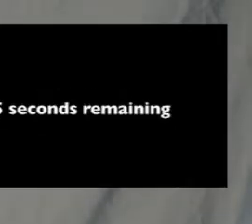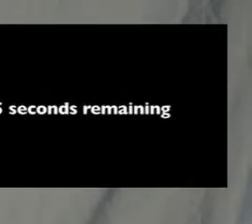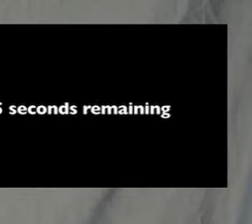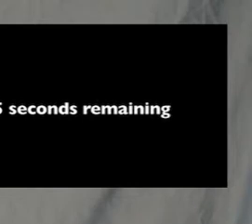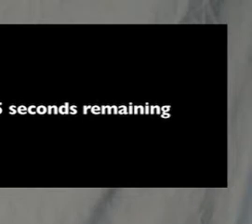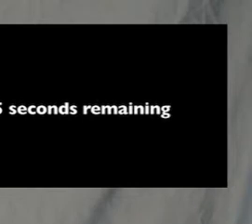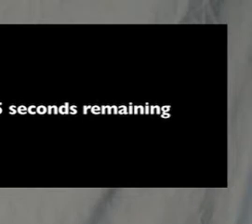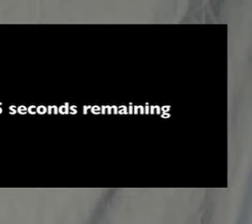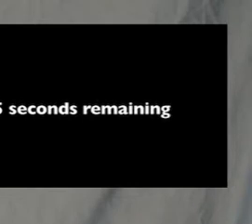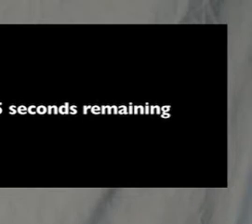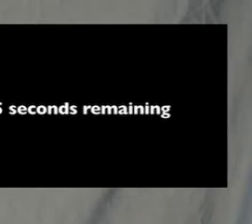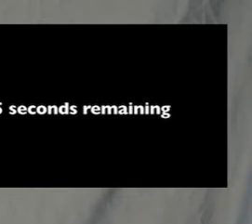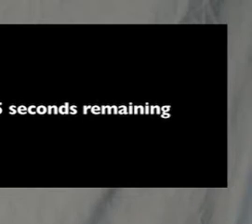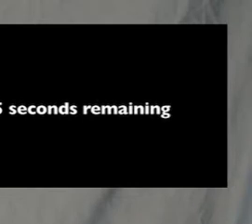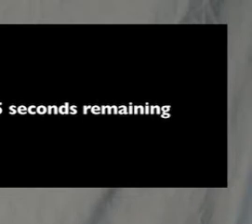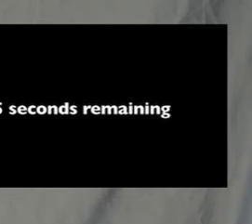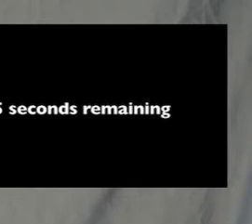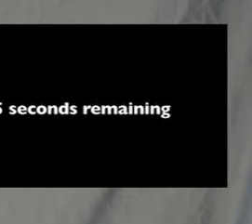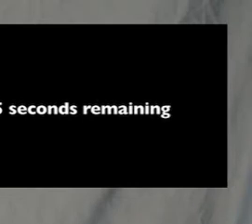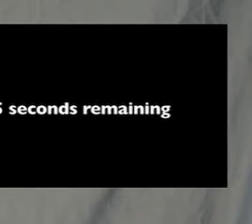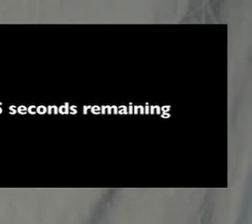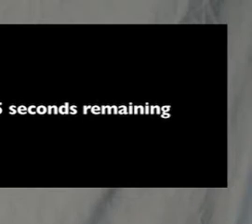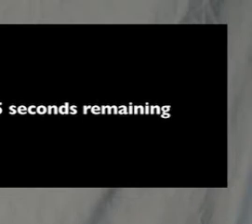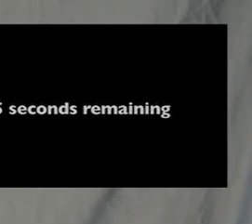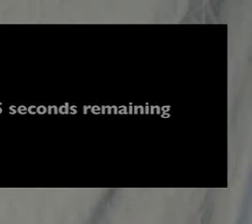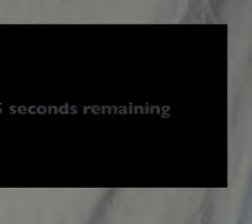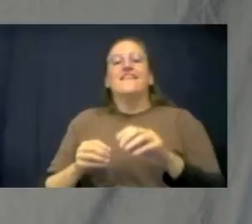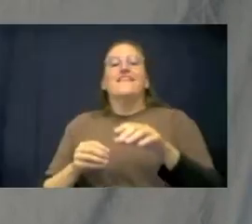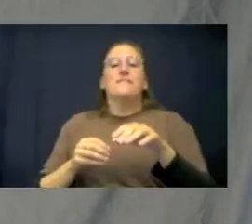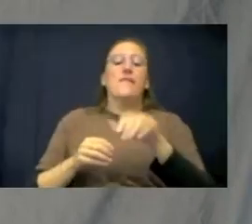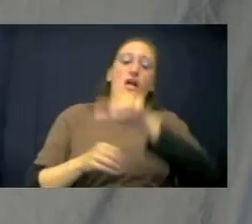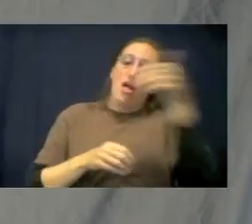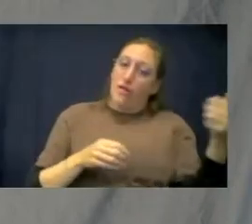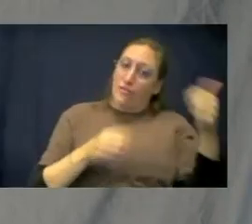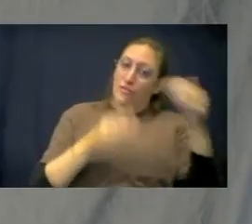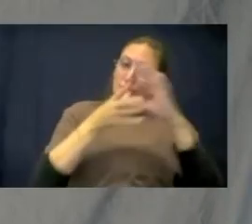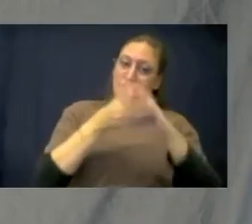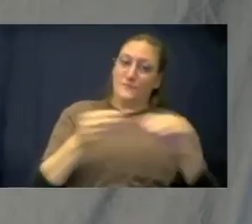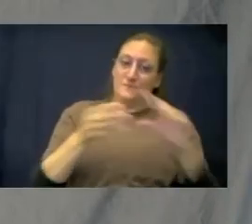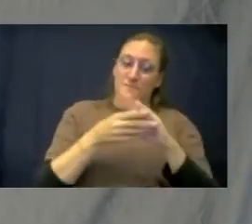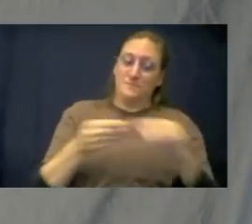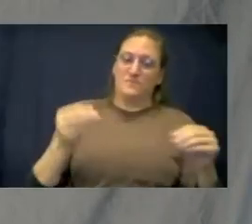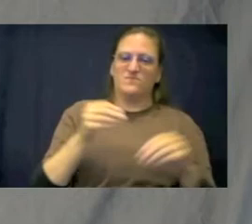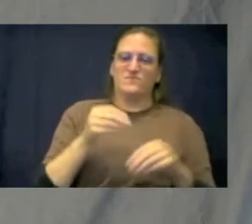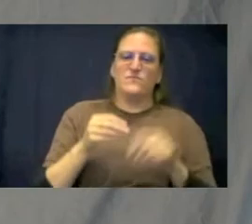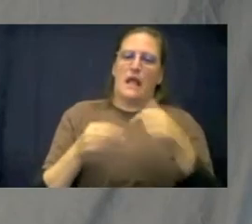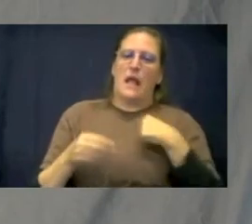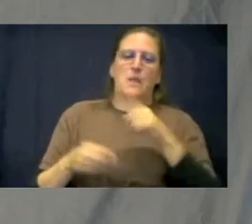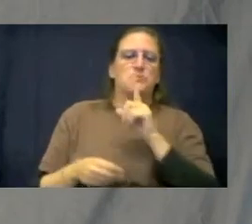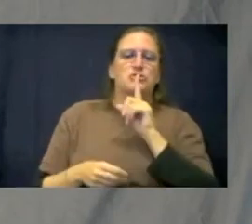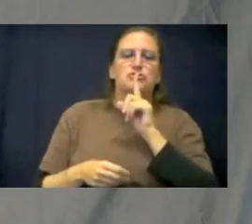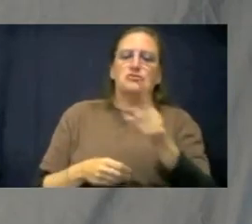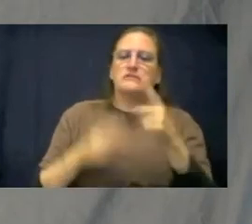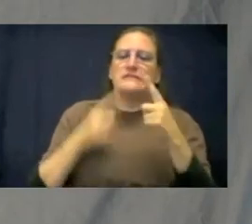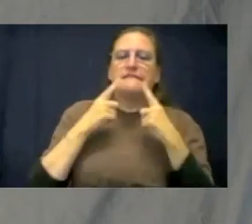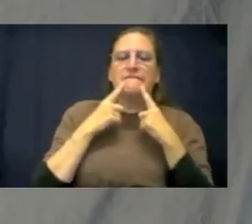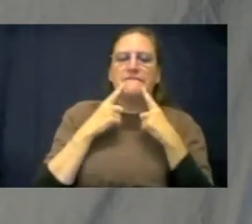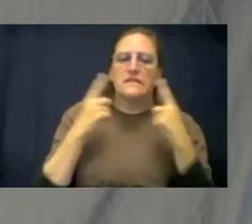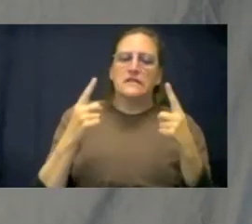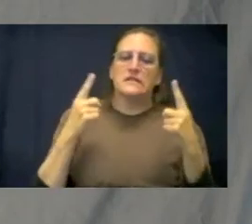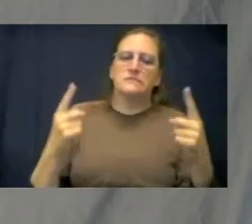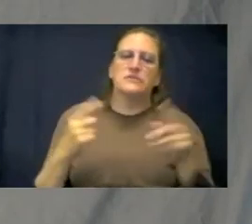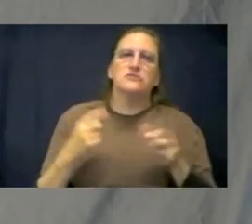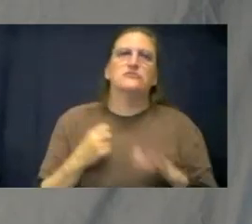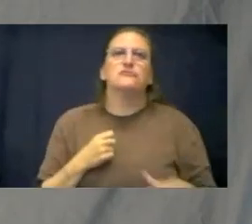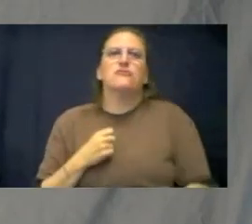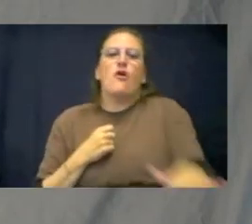tell me what it is." And the cab driver says, "Well, I'm married, and I'm actually Jewish." And the